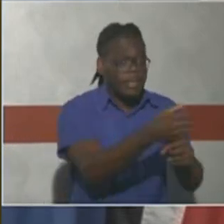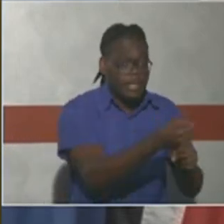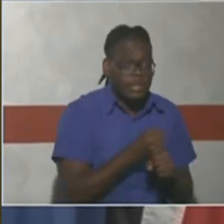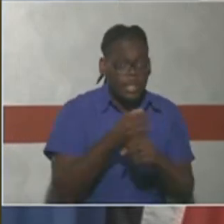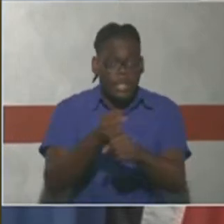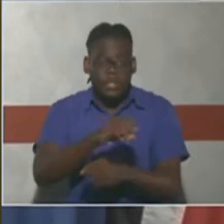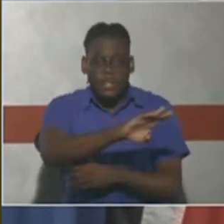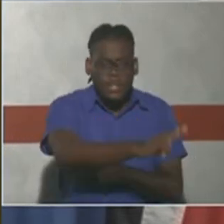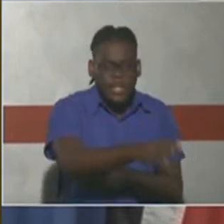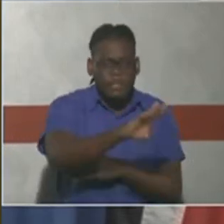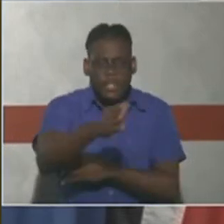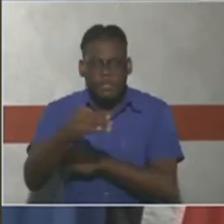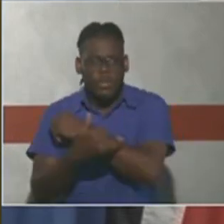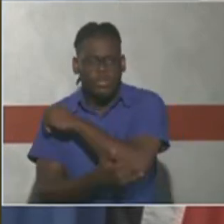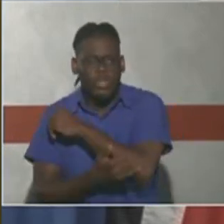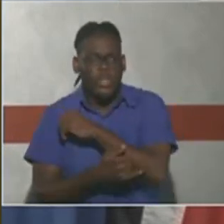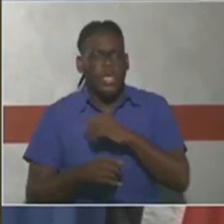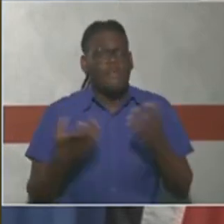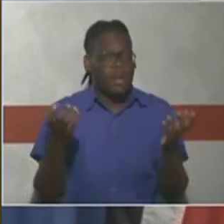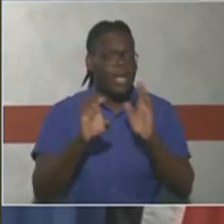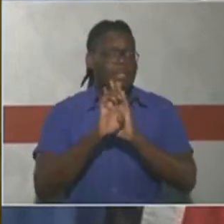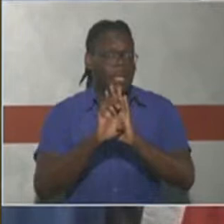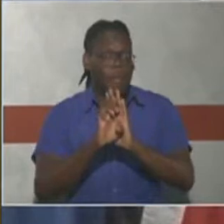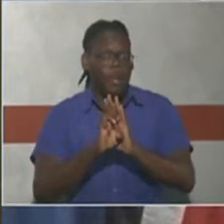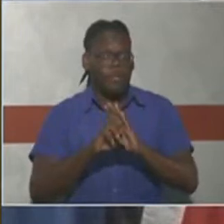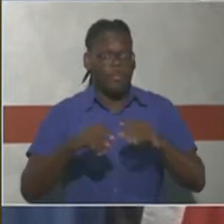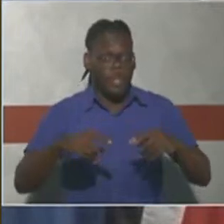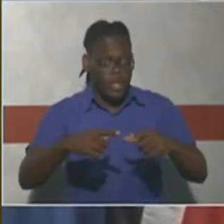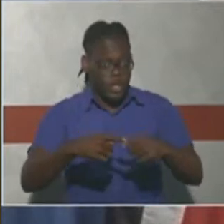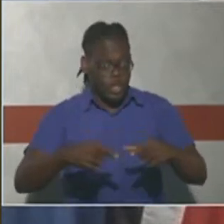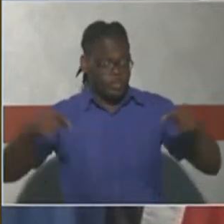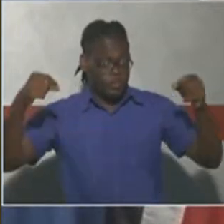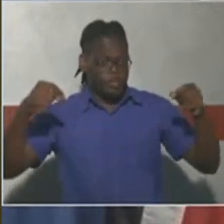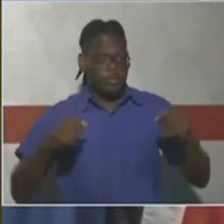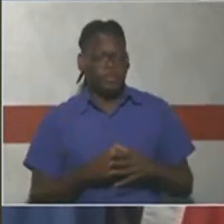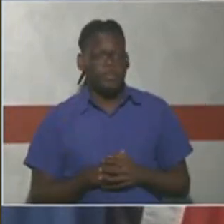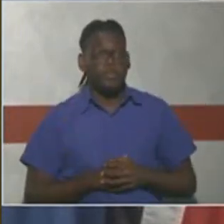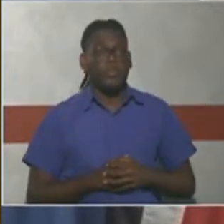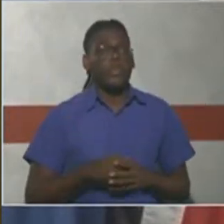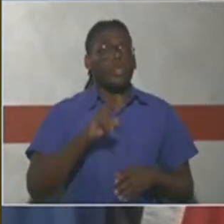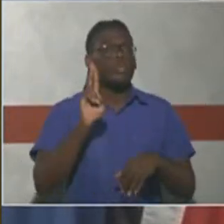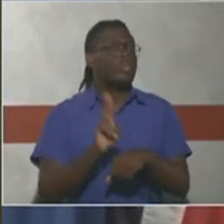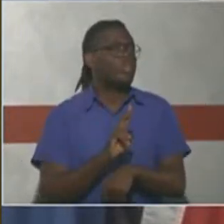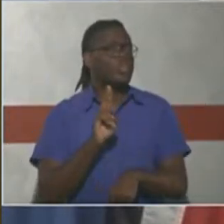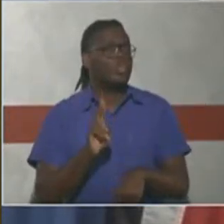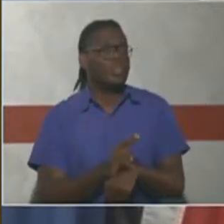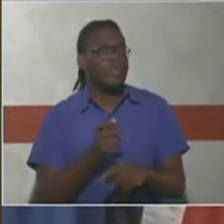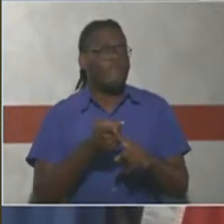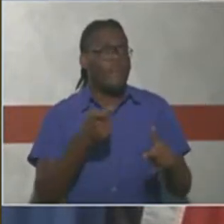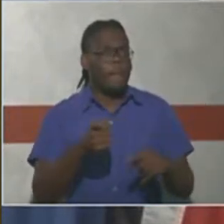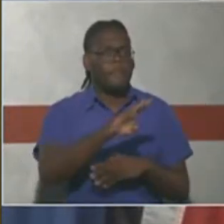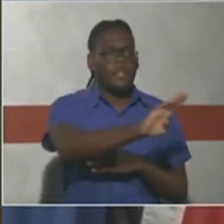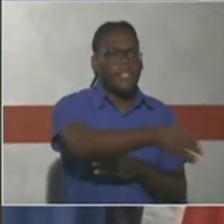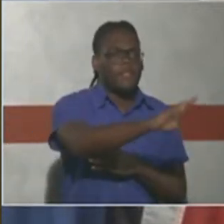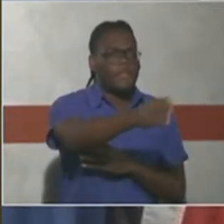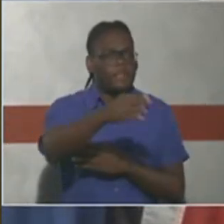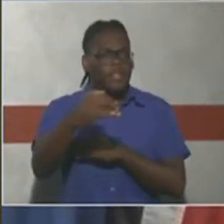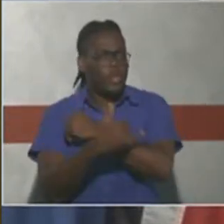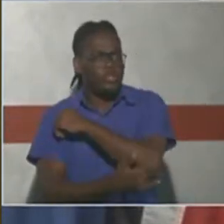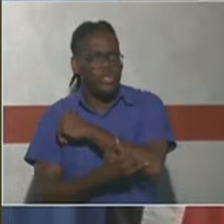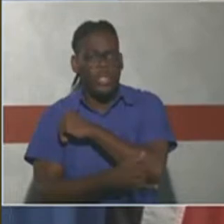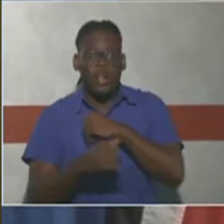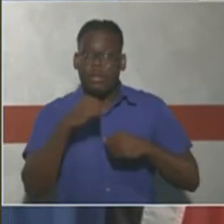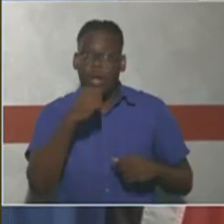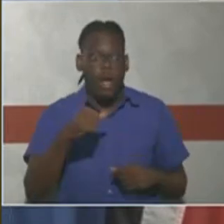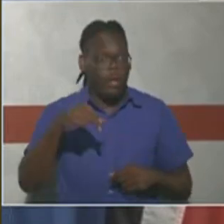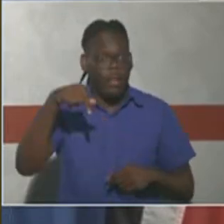Japan, which became the second largest economy in the world, using resources from countries outside of Japan. So we